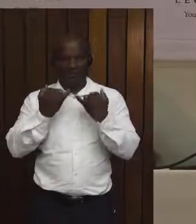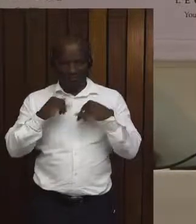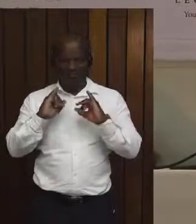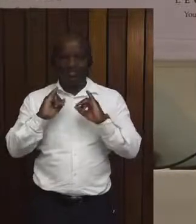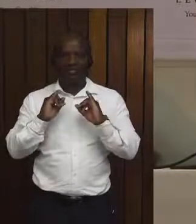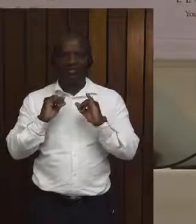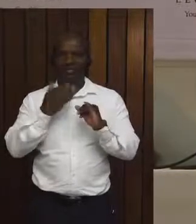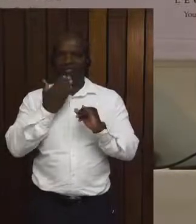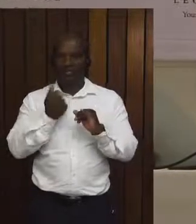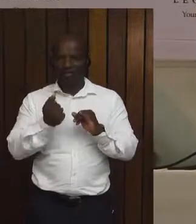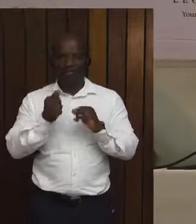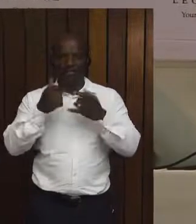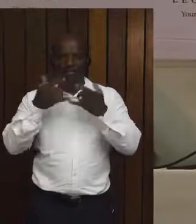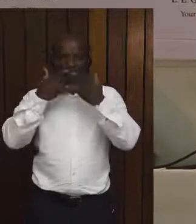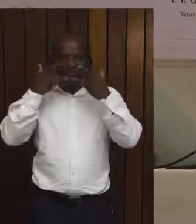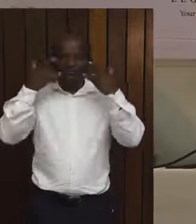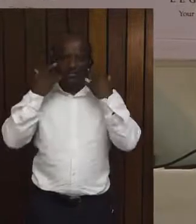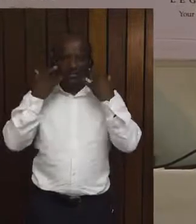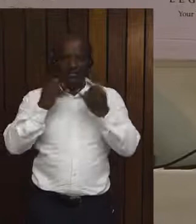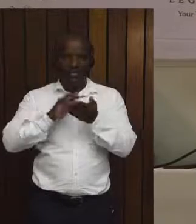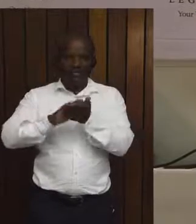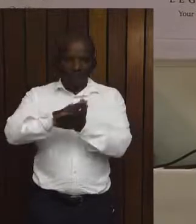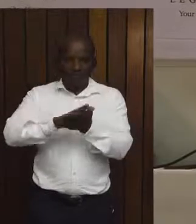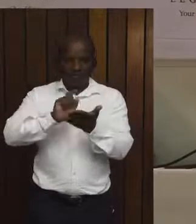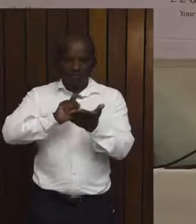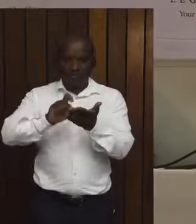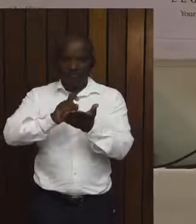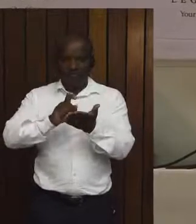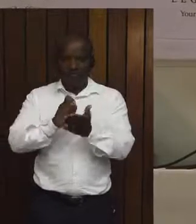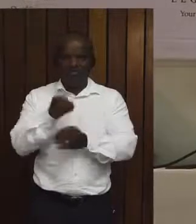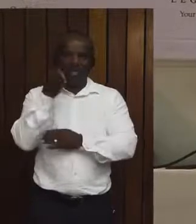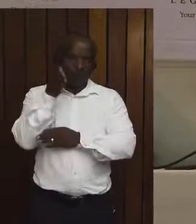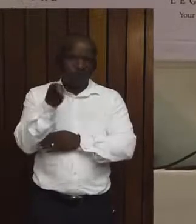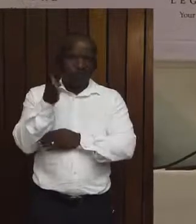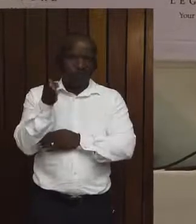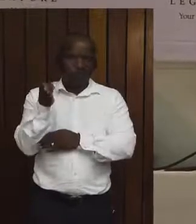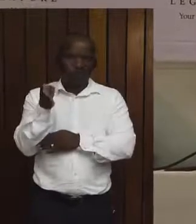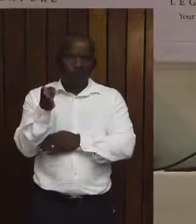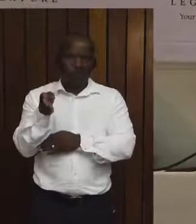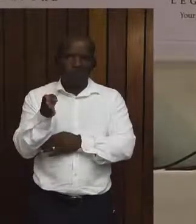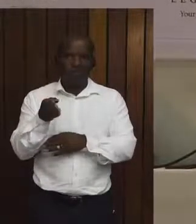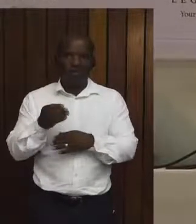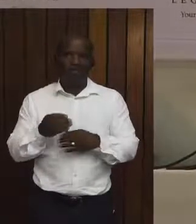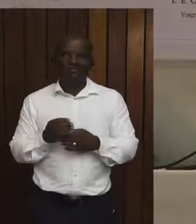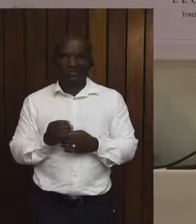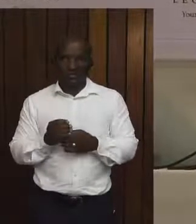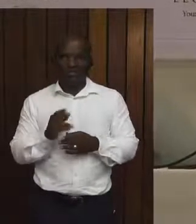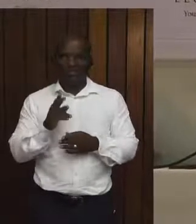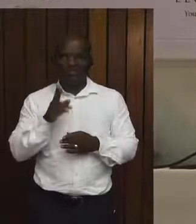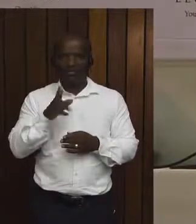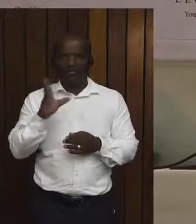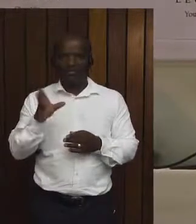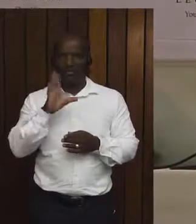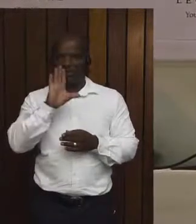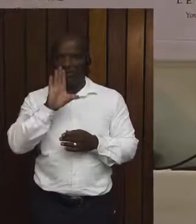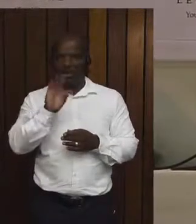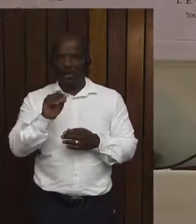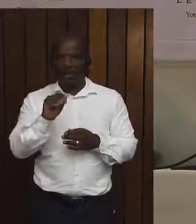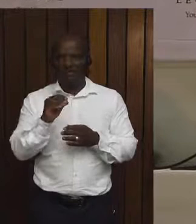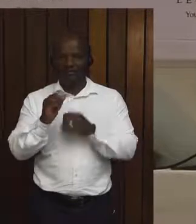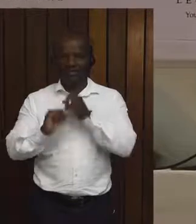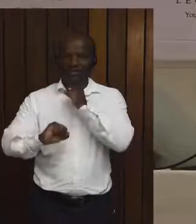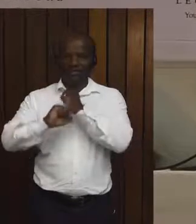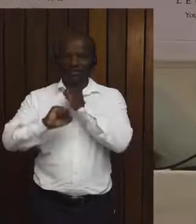I know that there is sanitizers available as well, and we'll ask the support team to ensure that